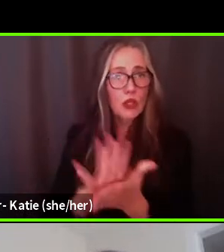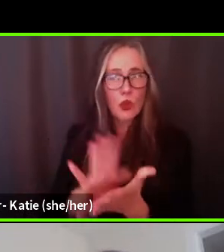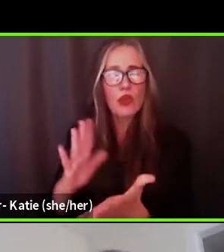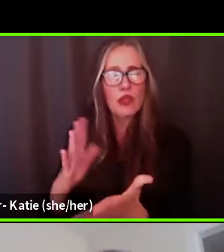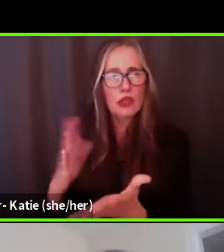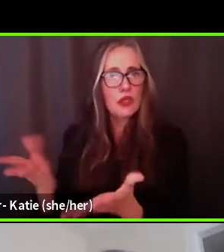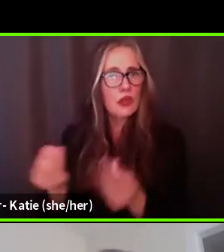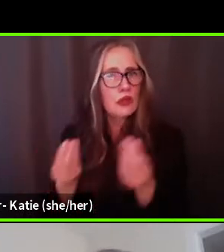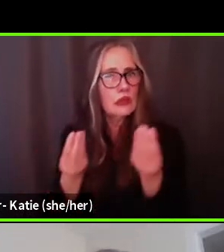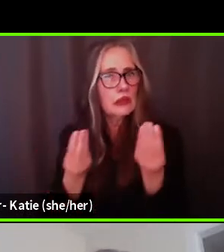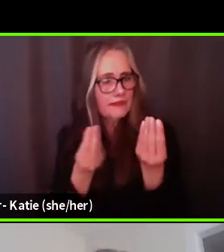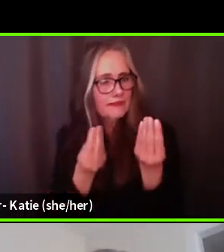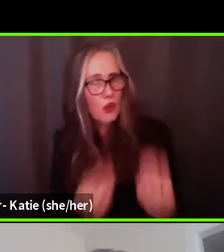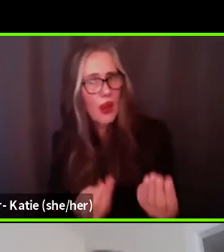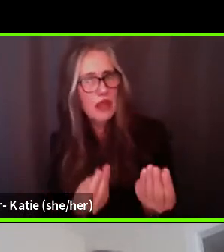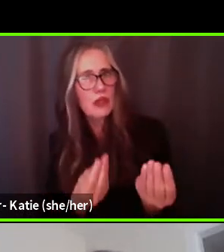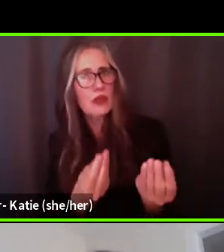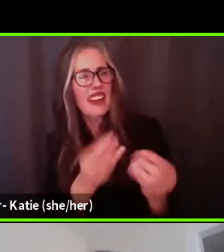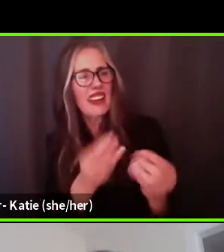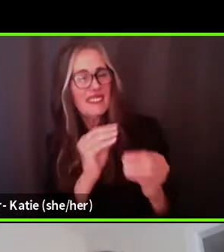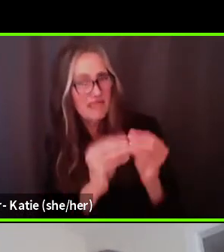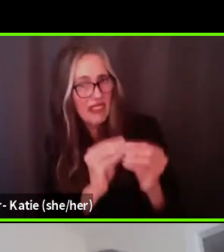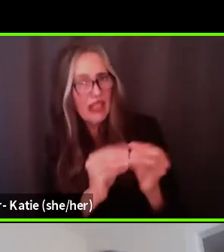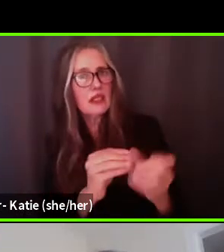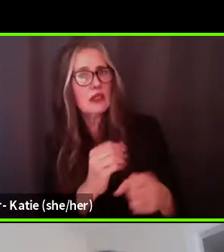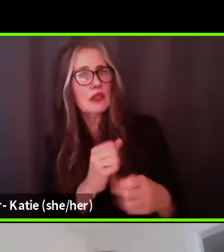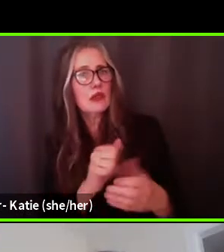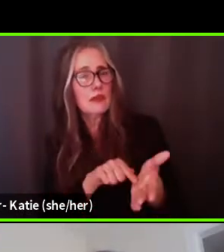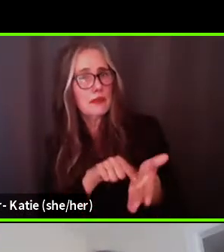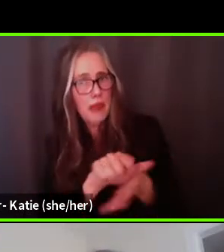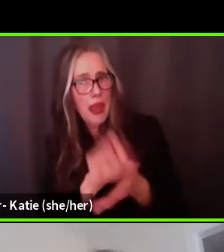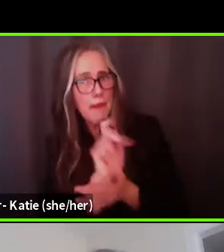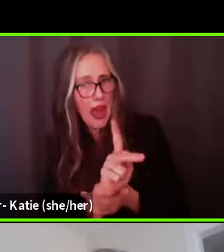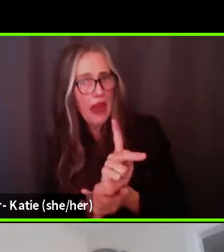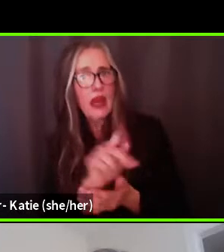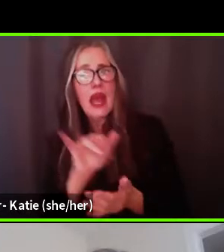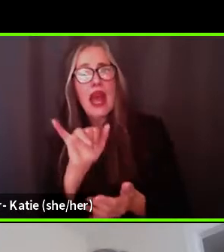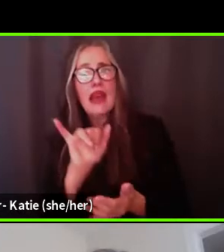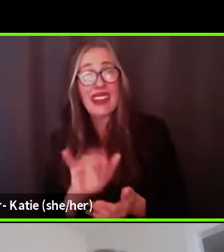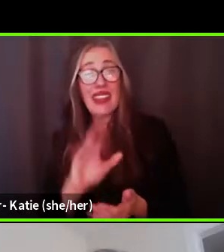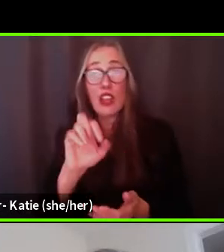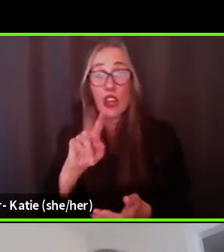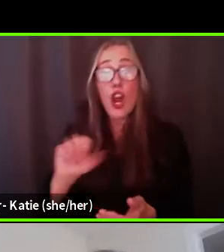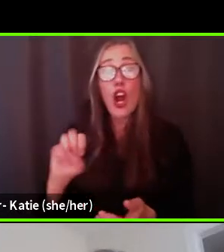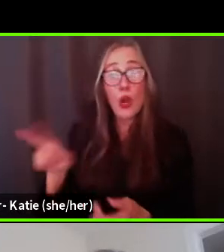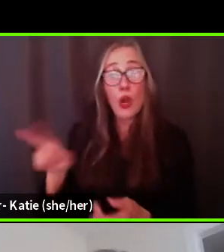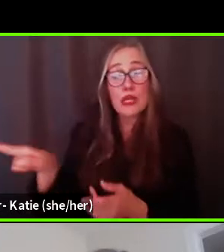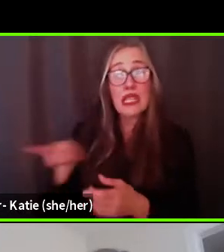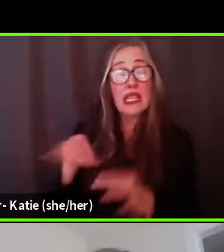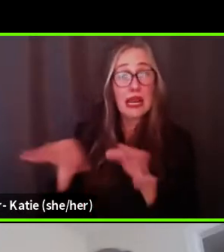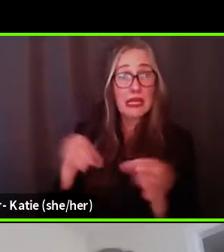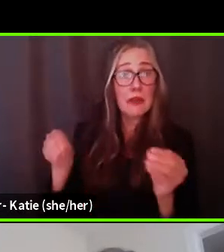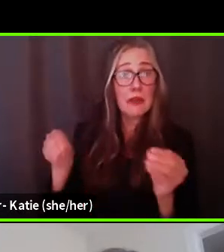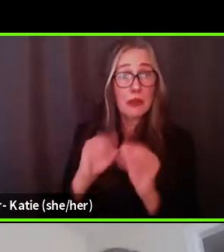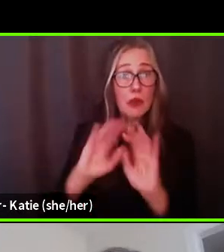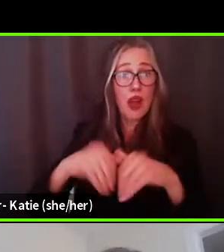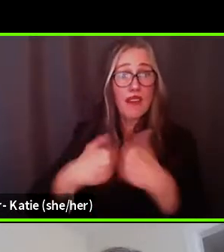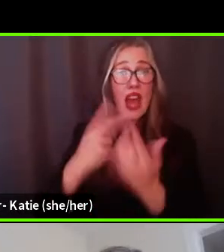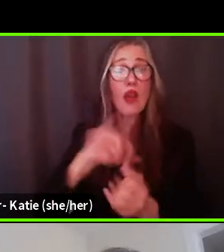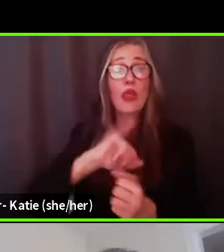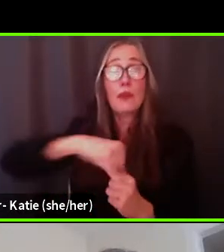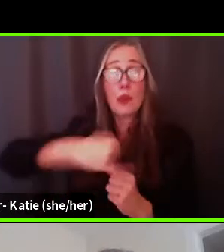also going to kind of pass it up to carlos because he also has an interesting vantage point about the way in which the the project has been